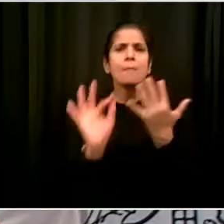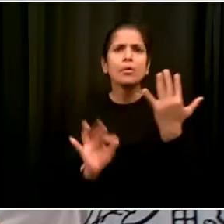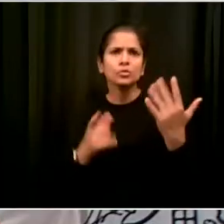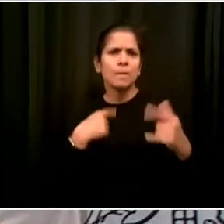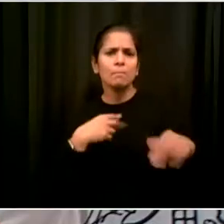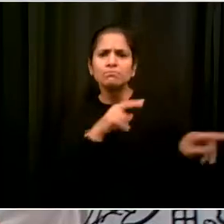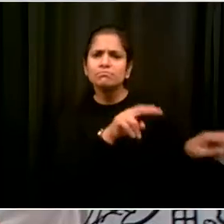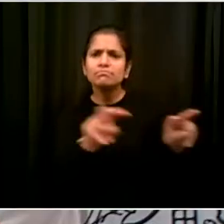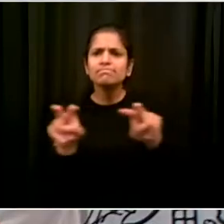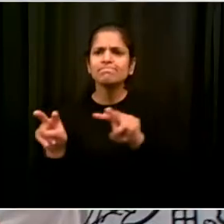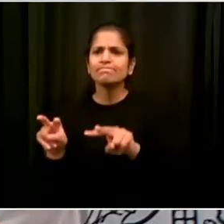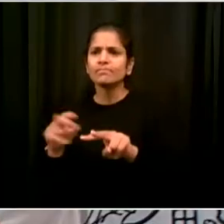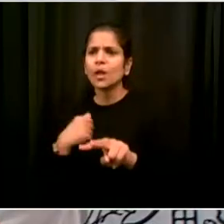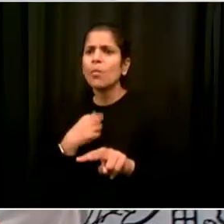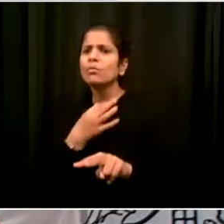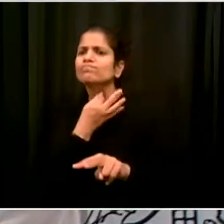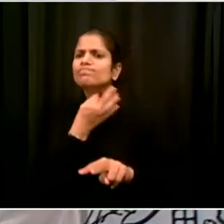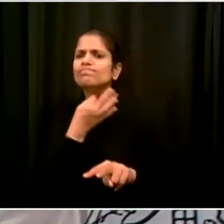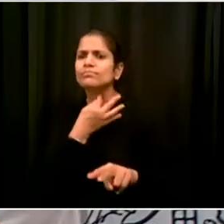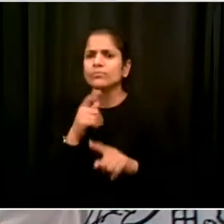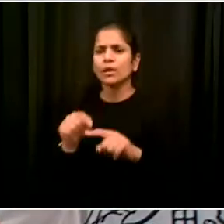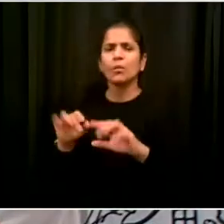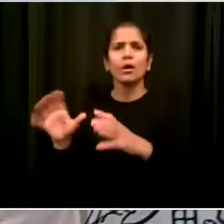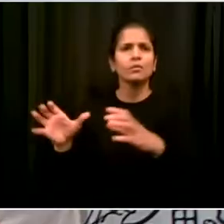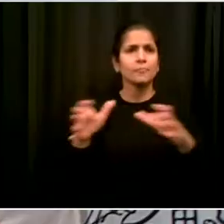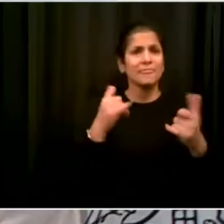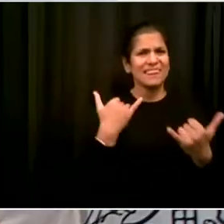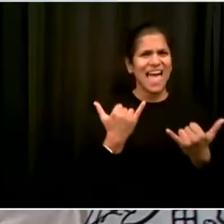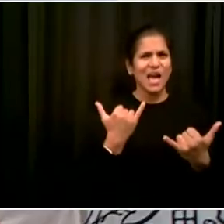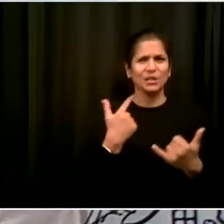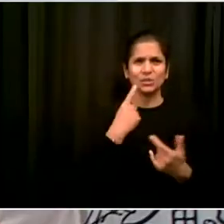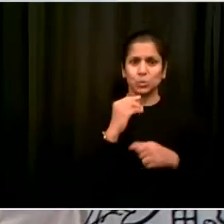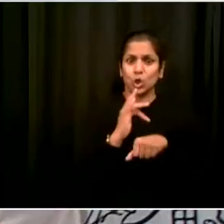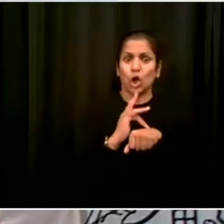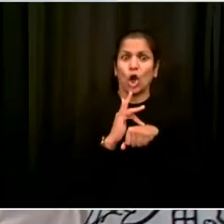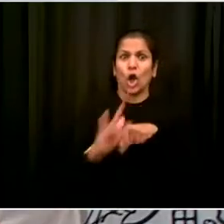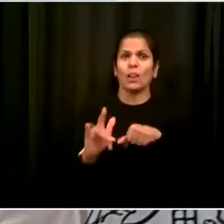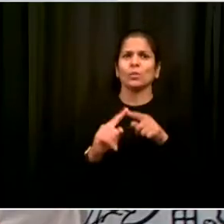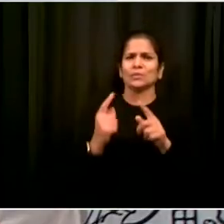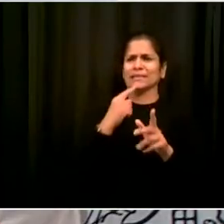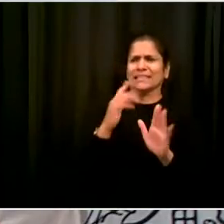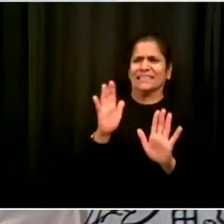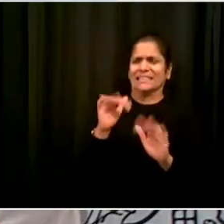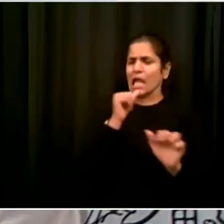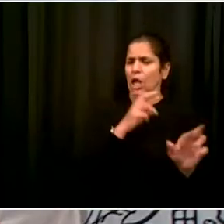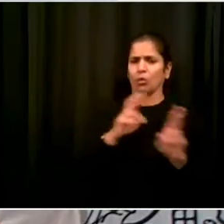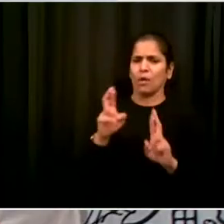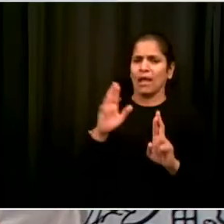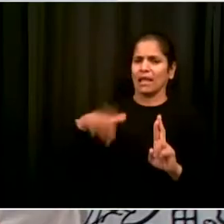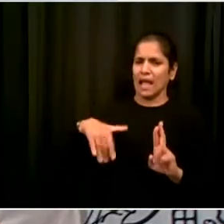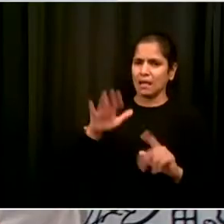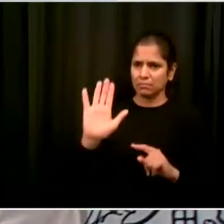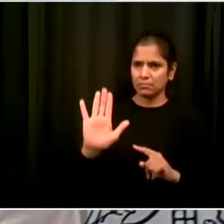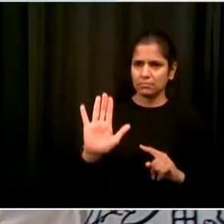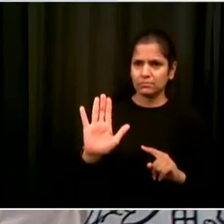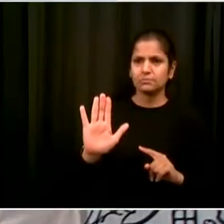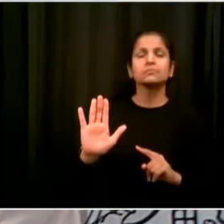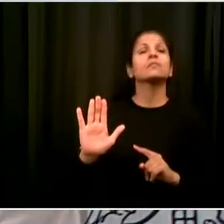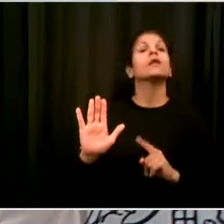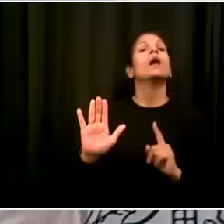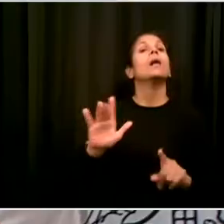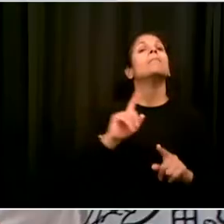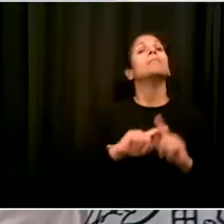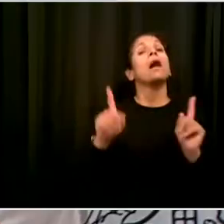in the process. I think it's important to recognize that the priorities we've talked about so far